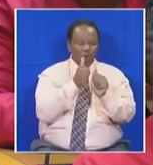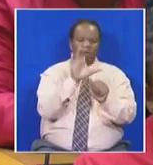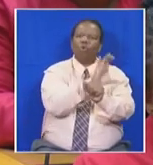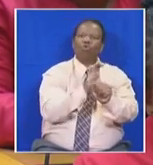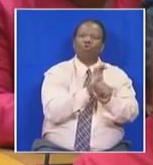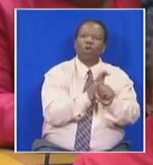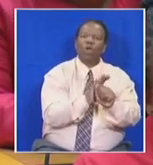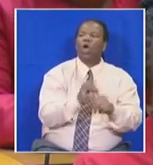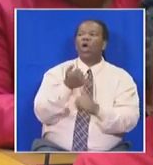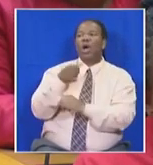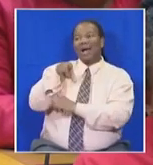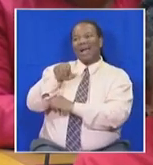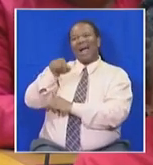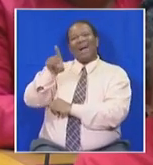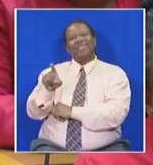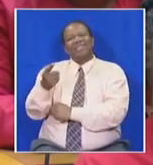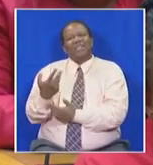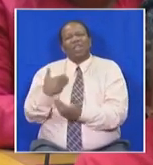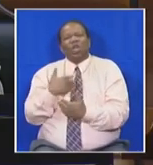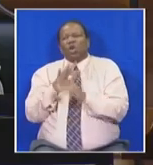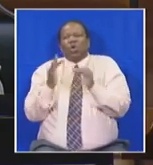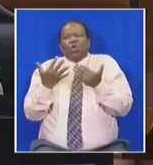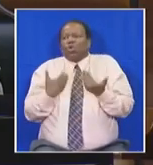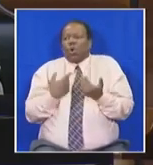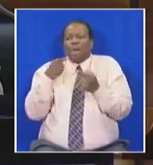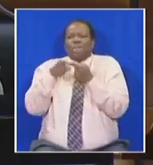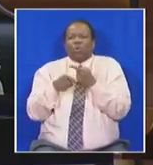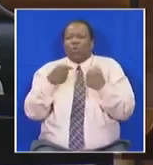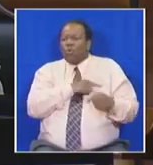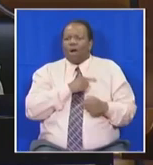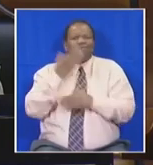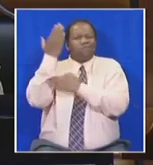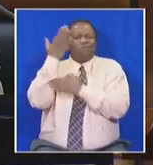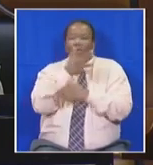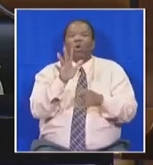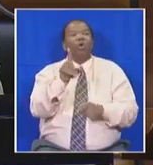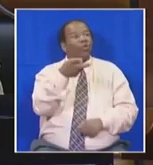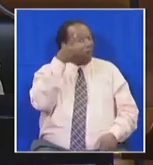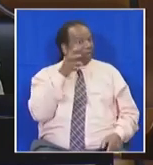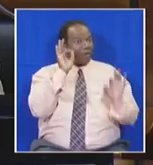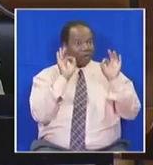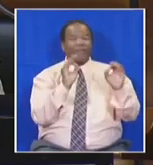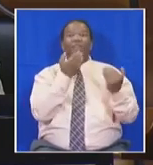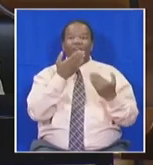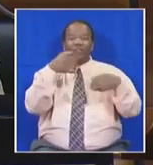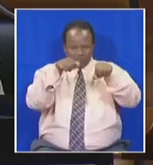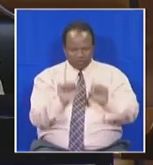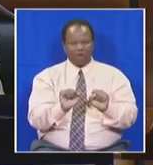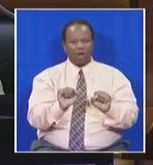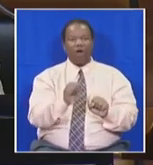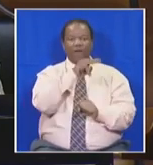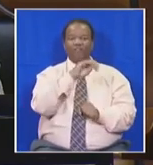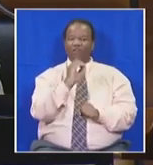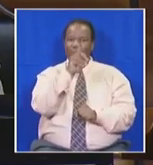Mr. you Zuma are is. now addressing the House. You are not making a point of order. Thank you. You have heard, Madam Chairperson of the NCOP. I